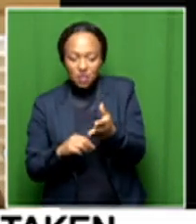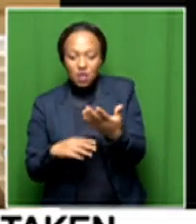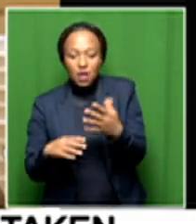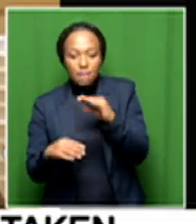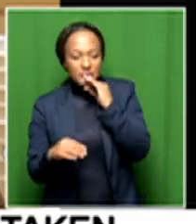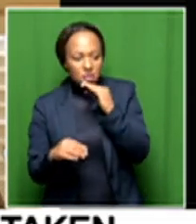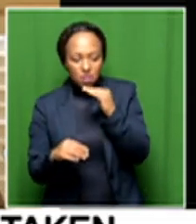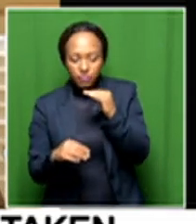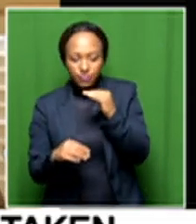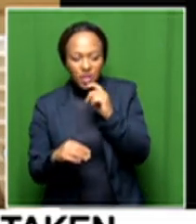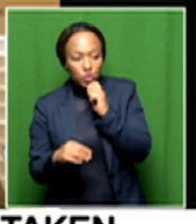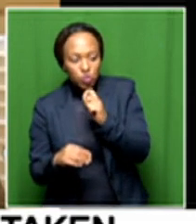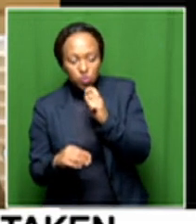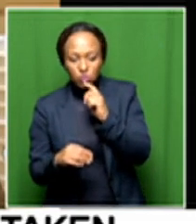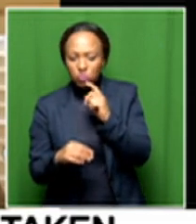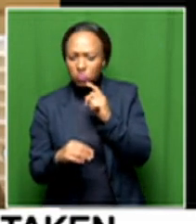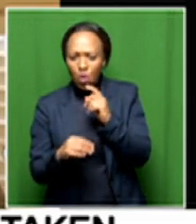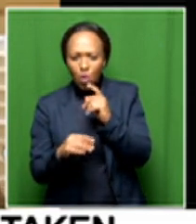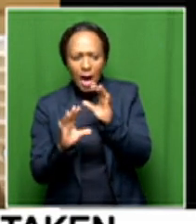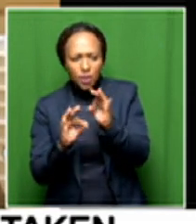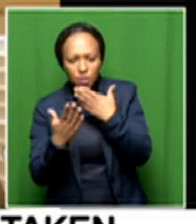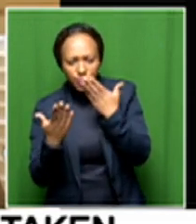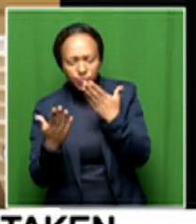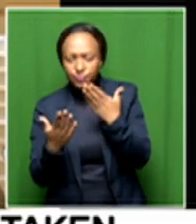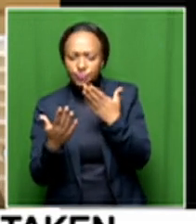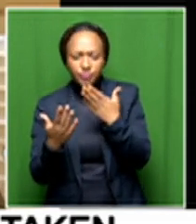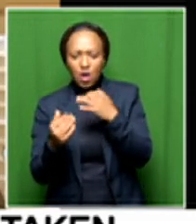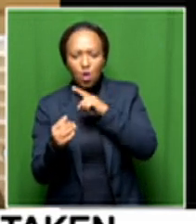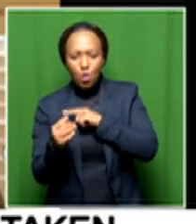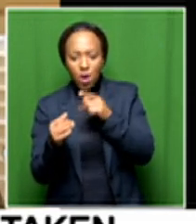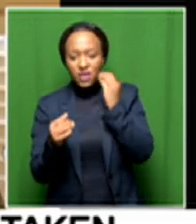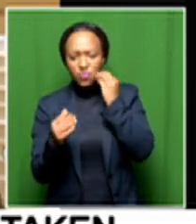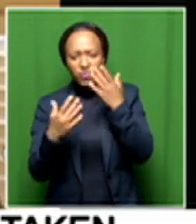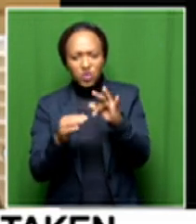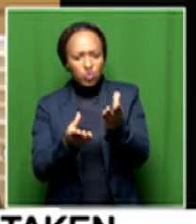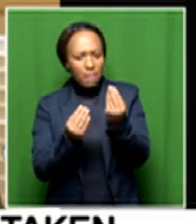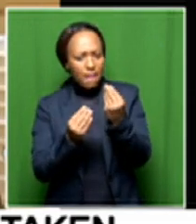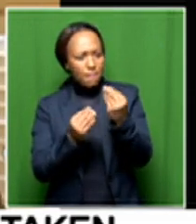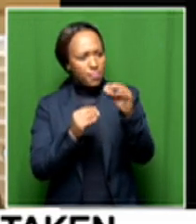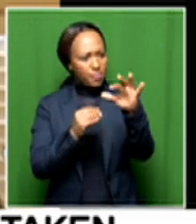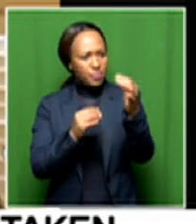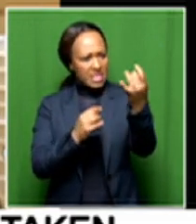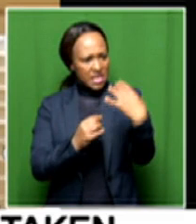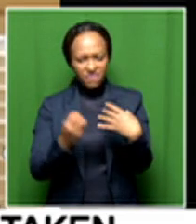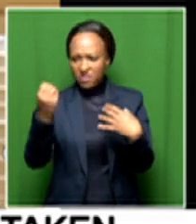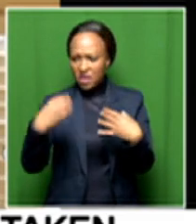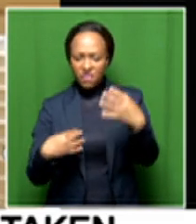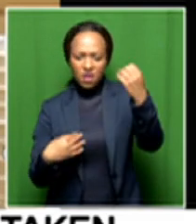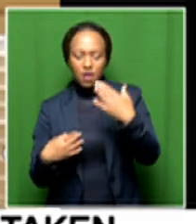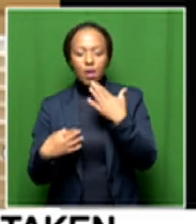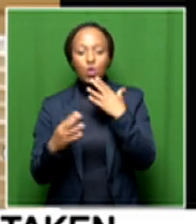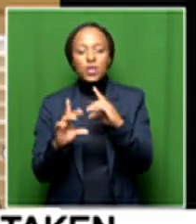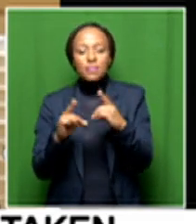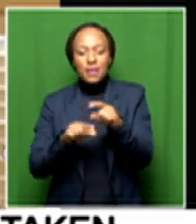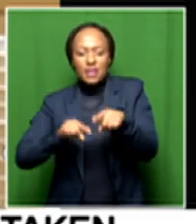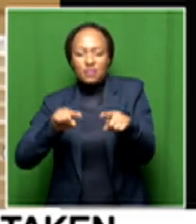almost inaccurate because the information which we got it from relevant institutions, verified within that particular. Then we